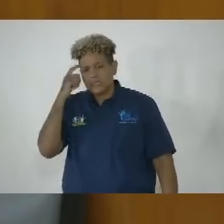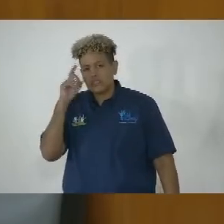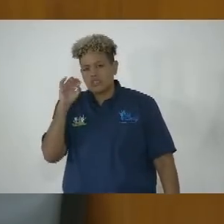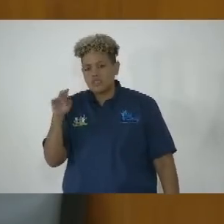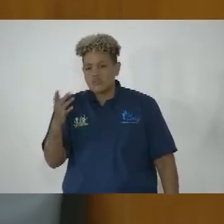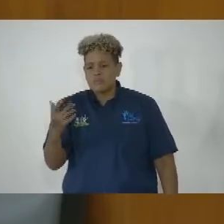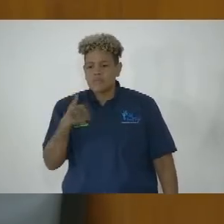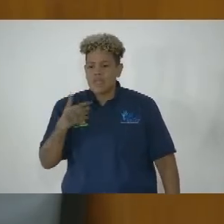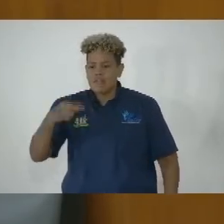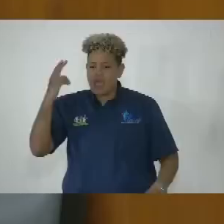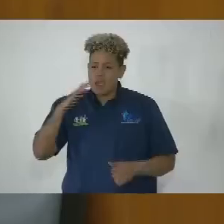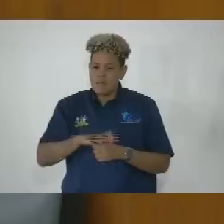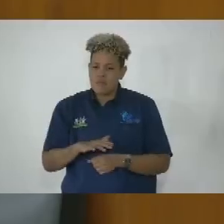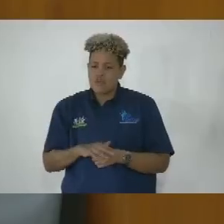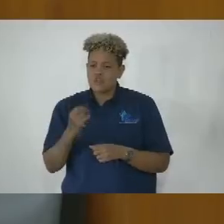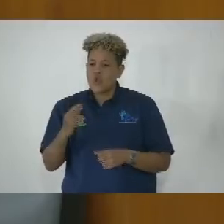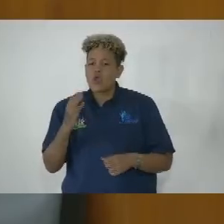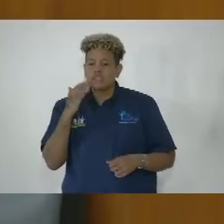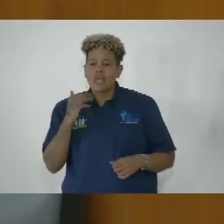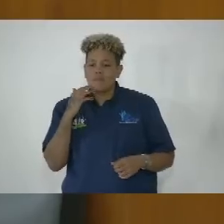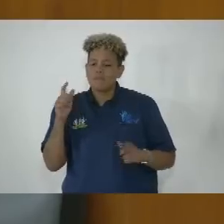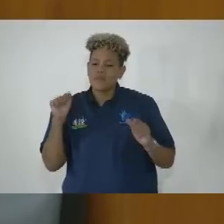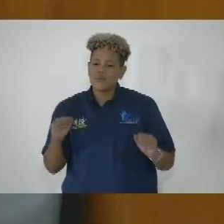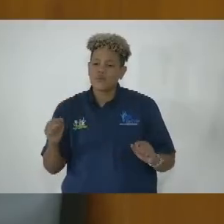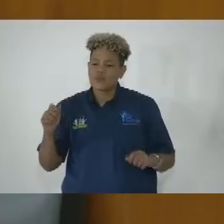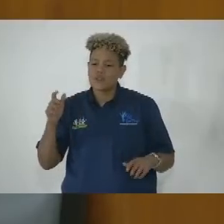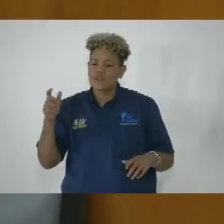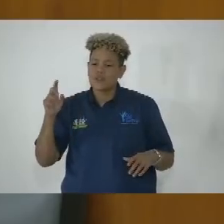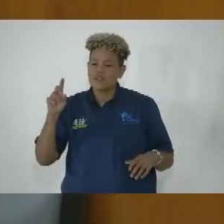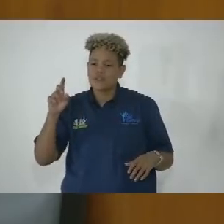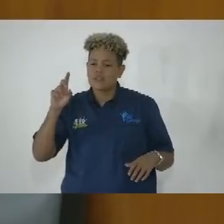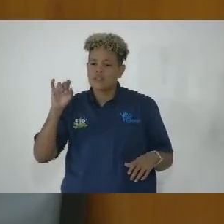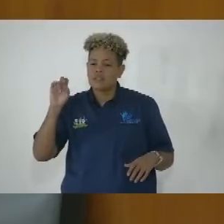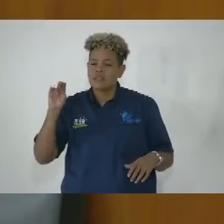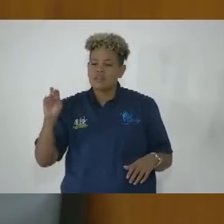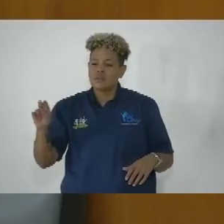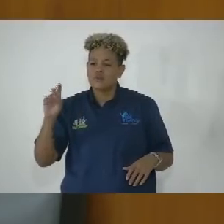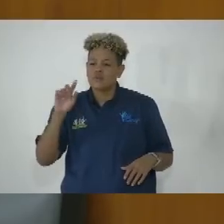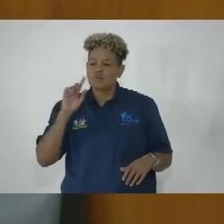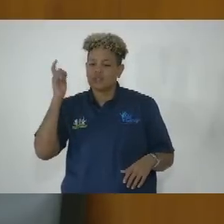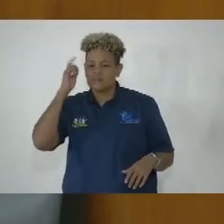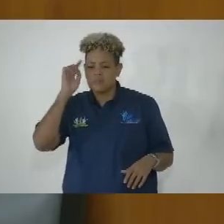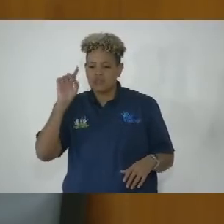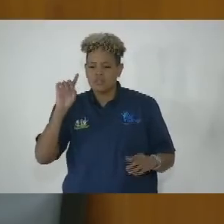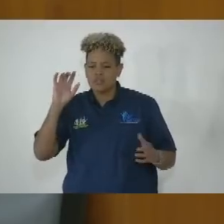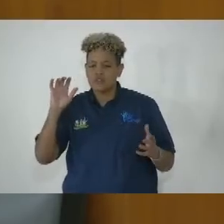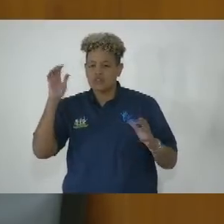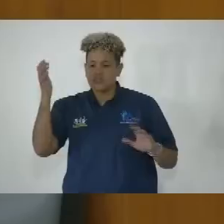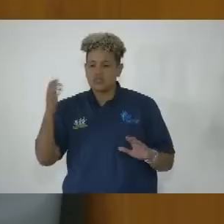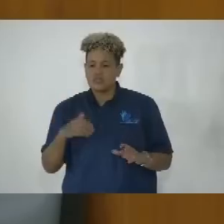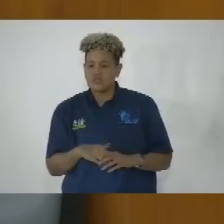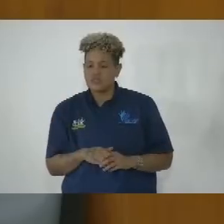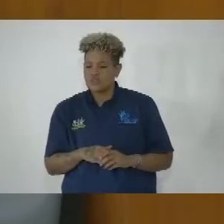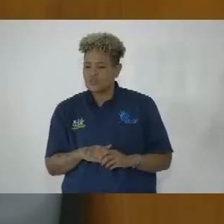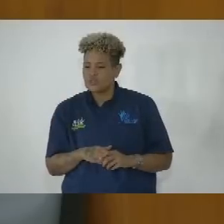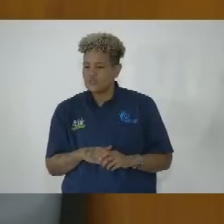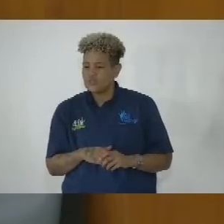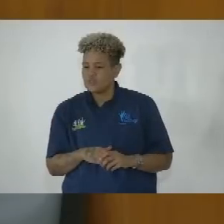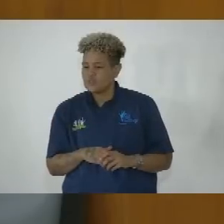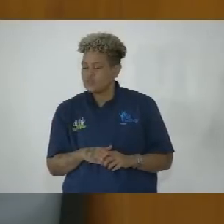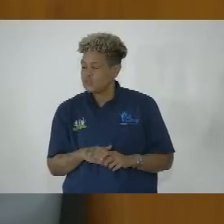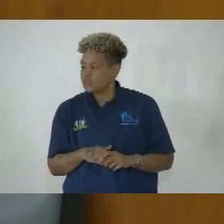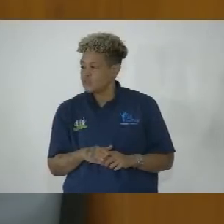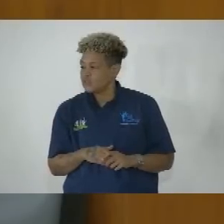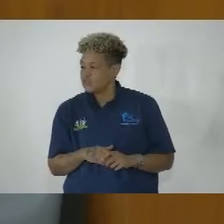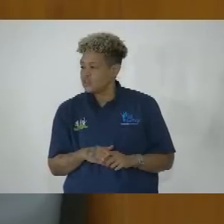with hypertension or diabetes, you could be diagnosed with a mental disorder. So the whole effort in terms of the review